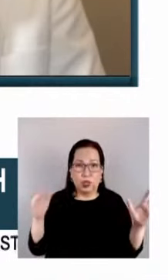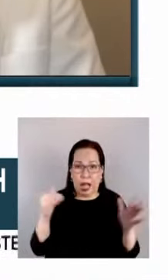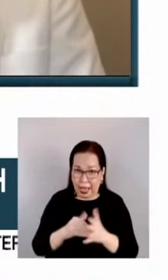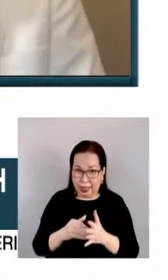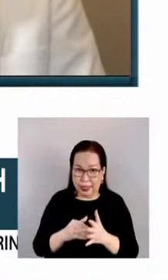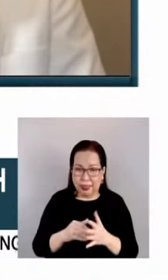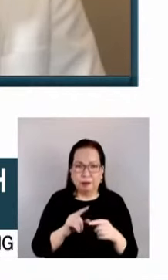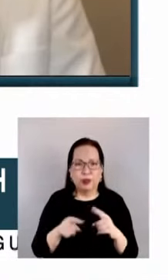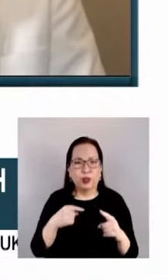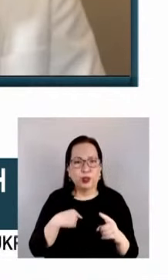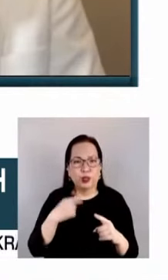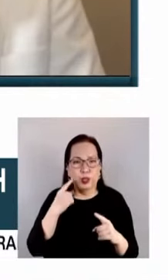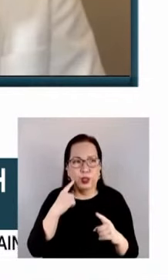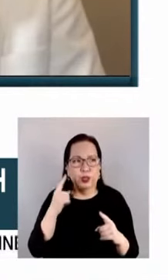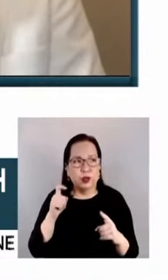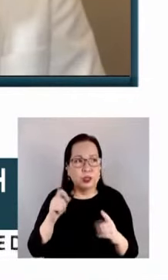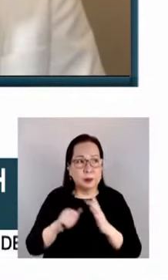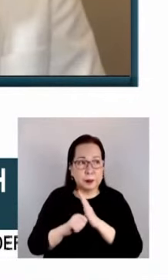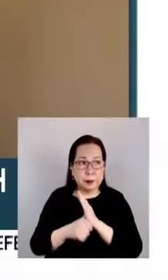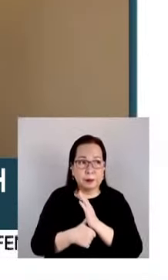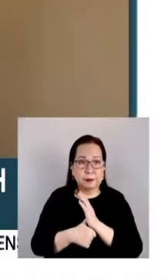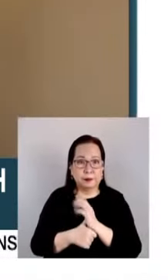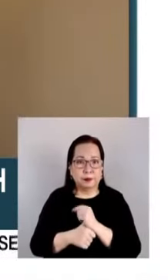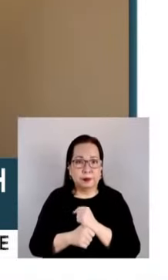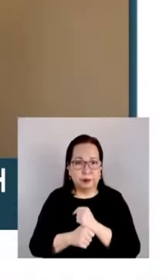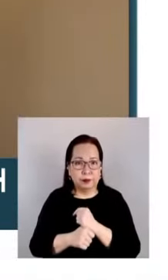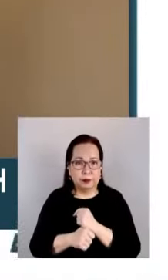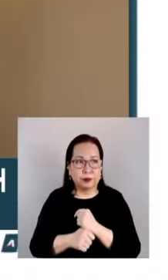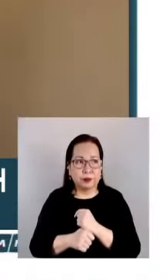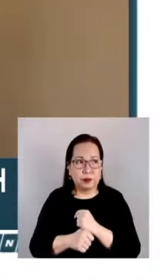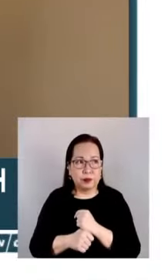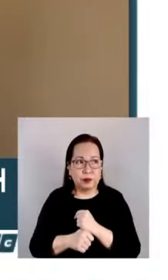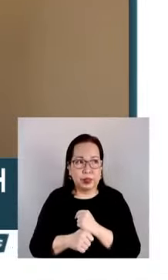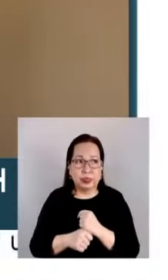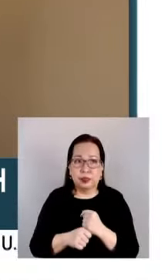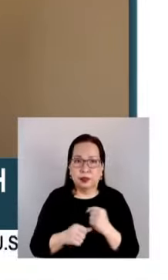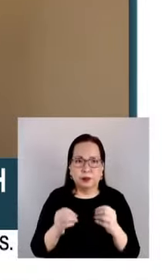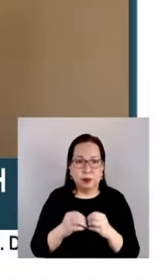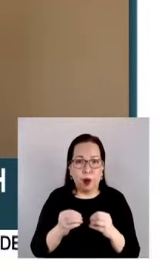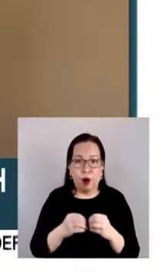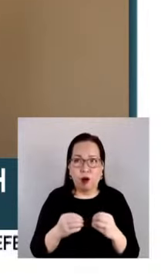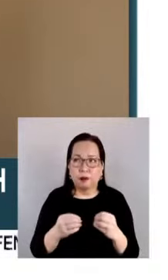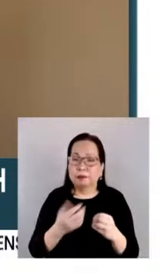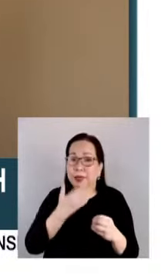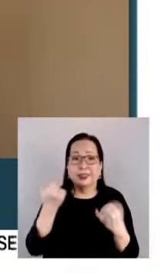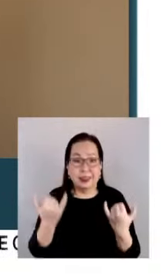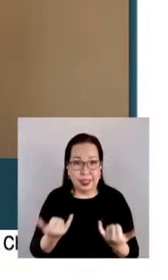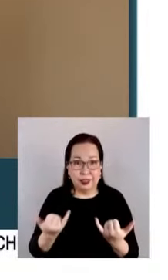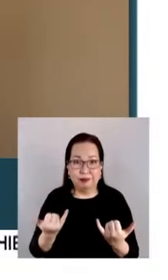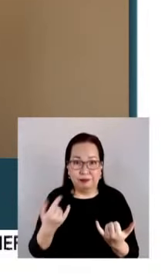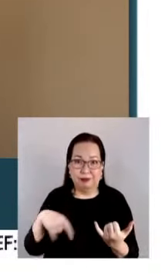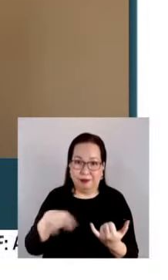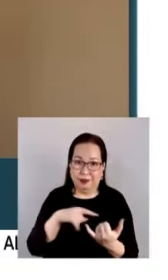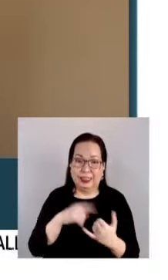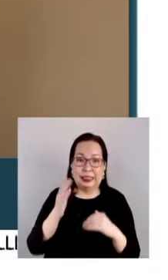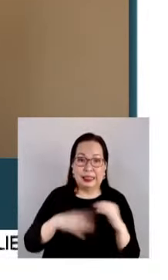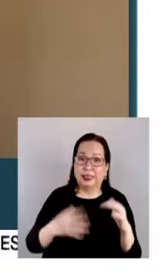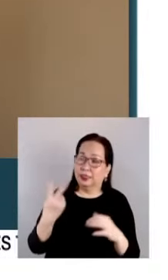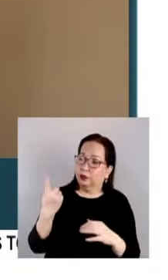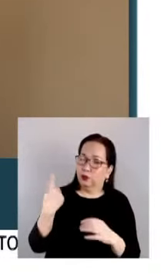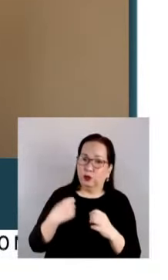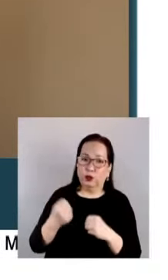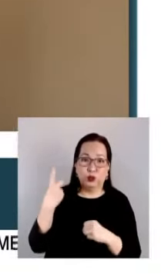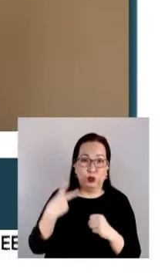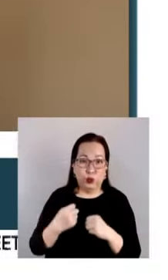probably emphasize here is that we are more in a better position now compared to the previous years, no? Because of